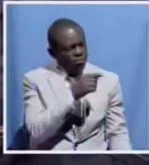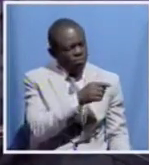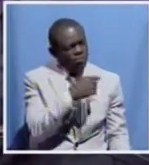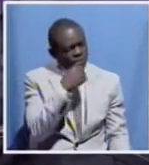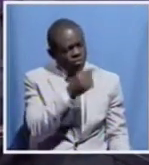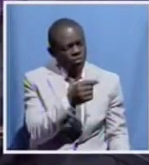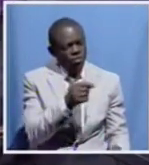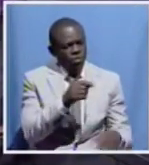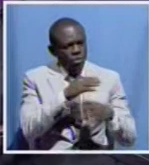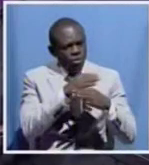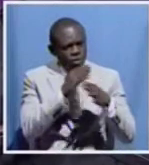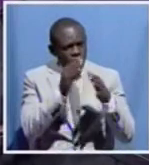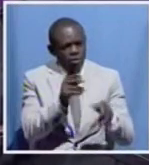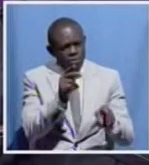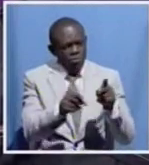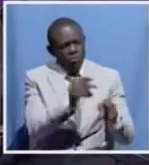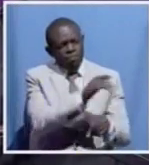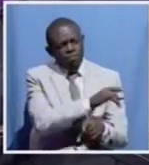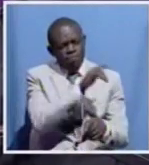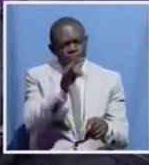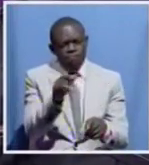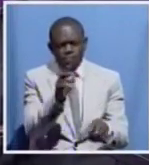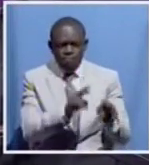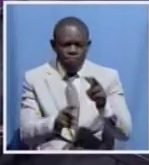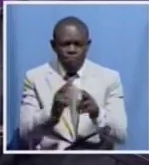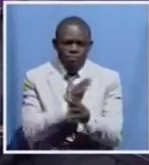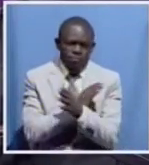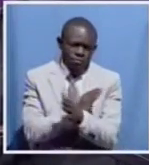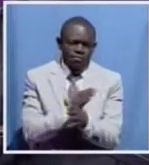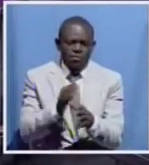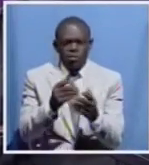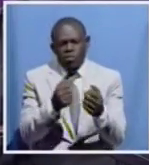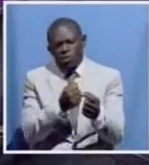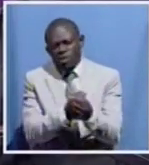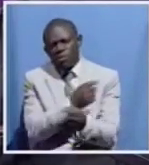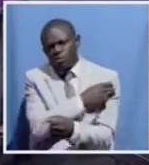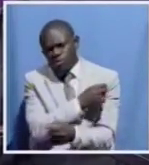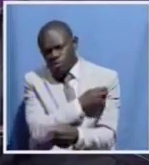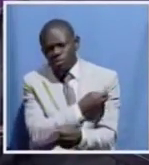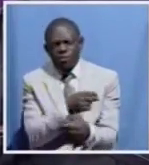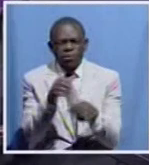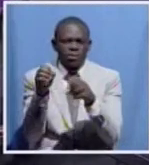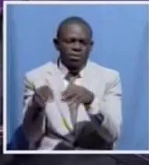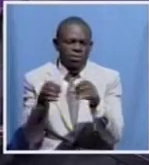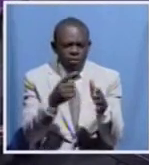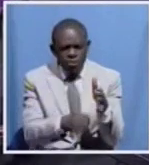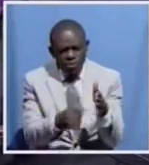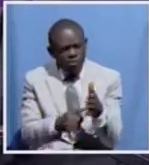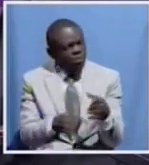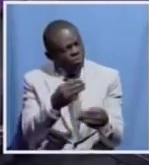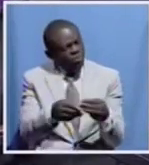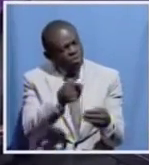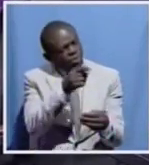looking at all these areas, looking at the health, looking at the UTH, the Cancer Diseases Hospital, energy? Are we talking loans,